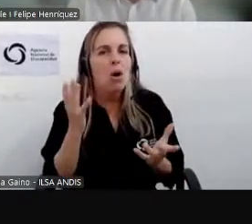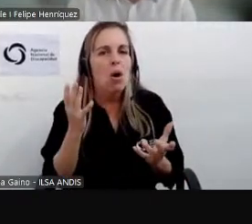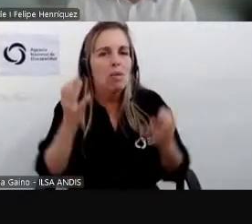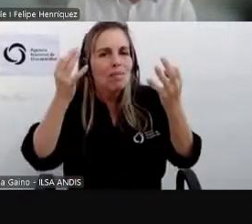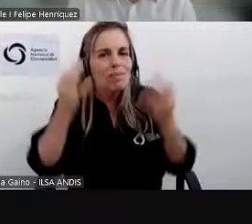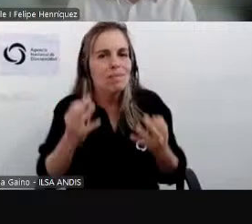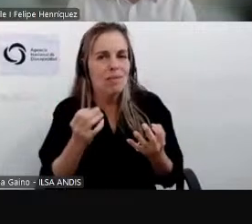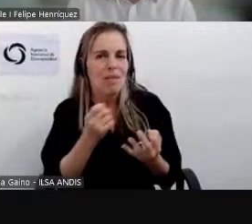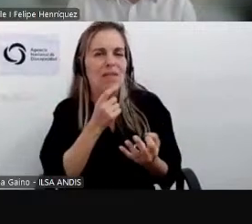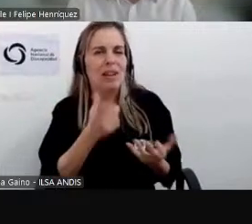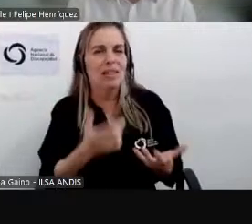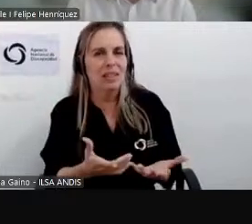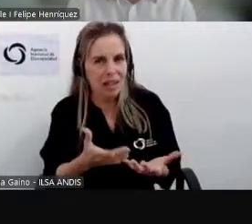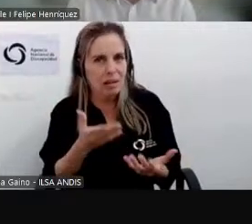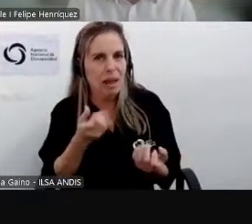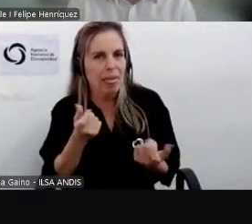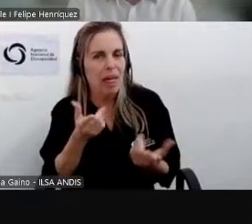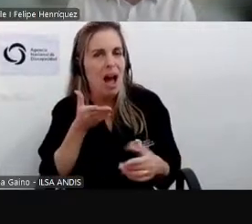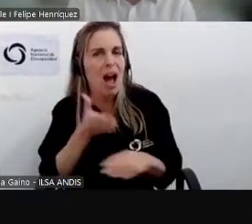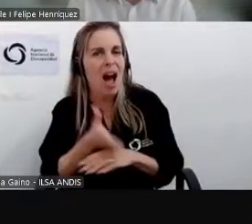an accessible mechanism.